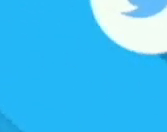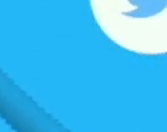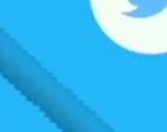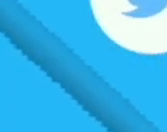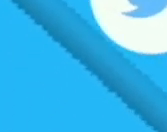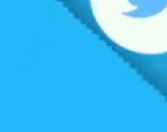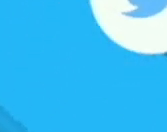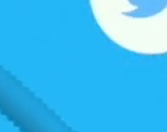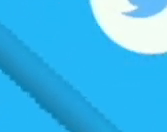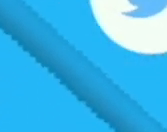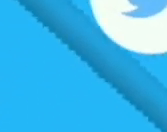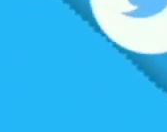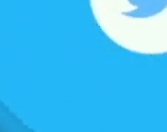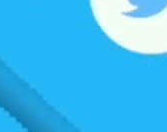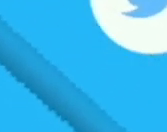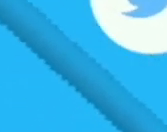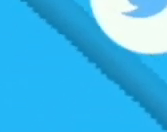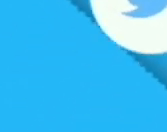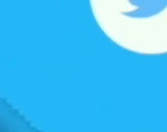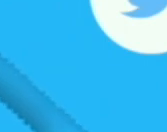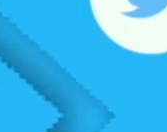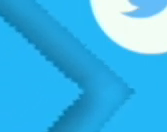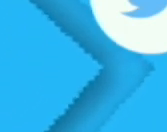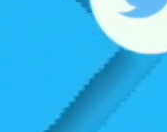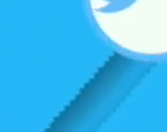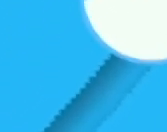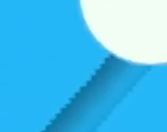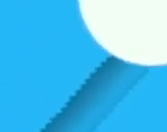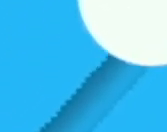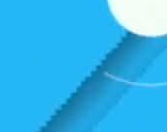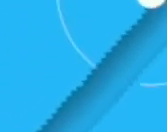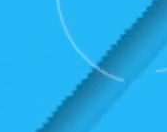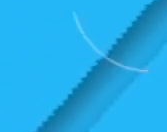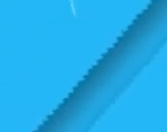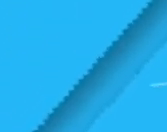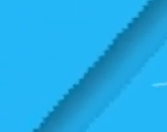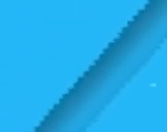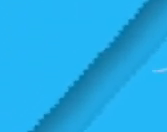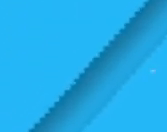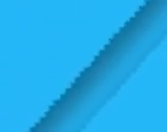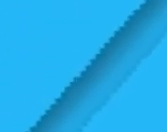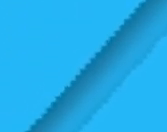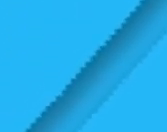for breaking news, live event coverage, web exclusives, and much more.